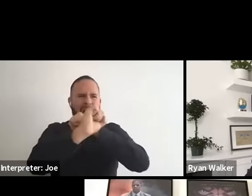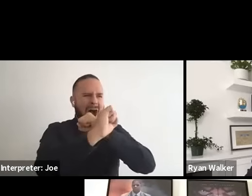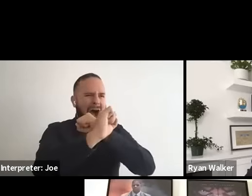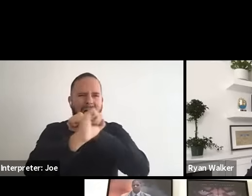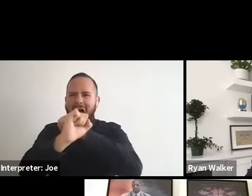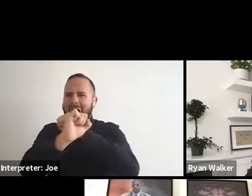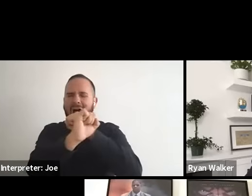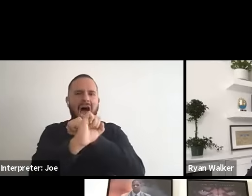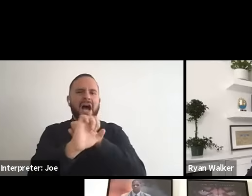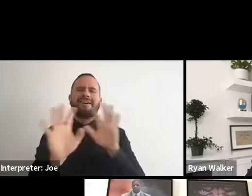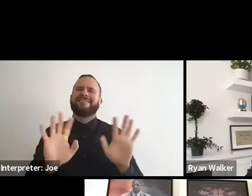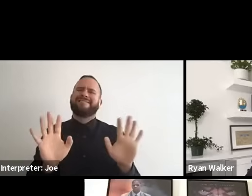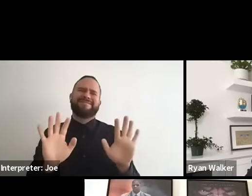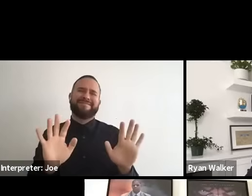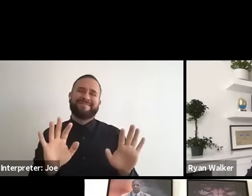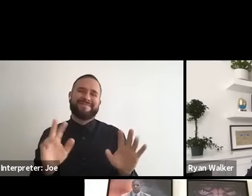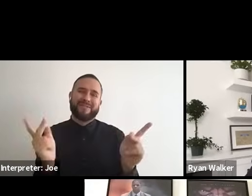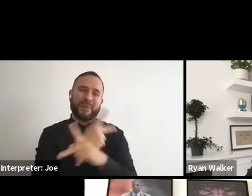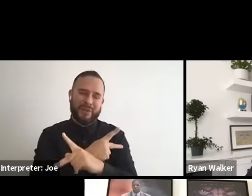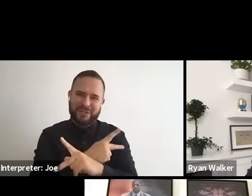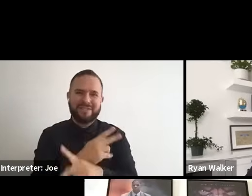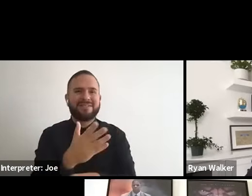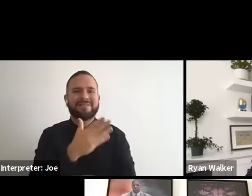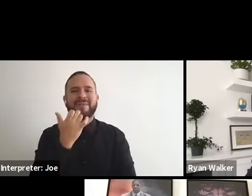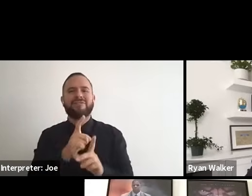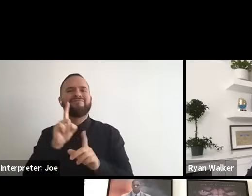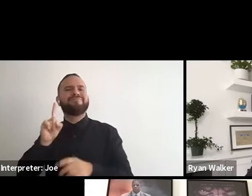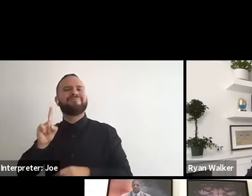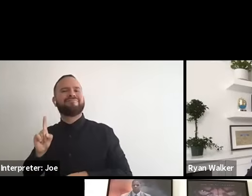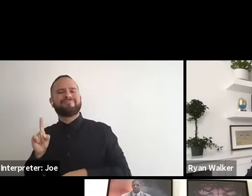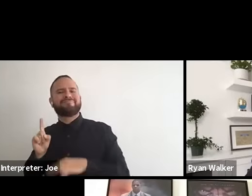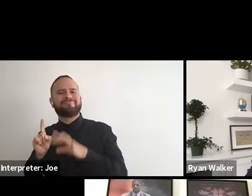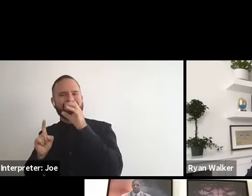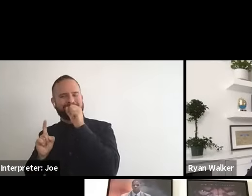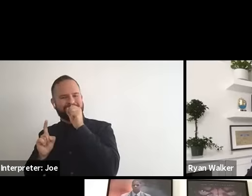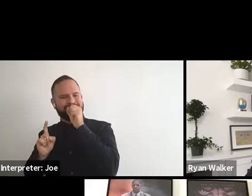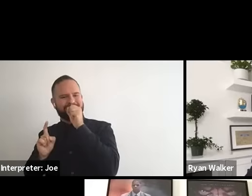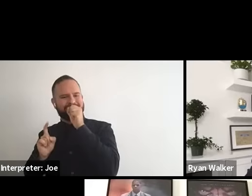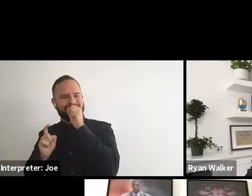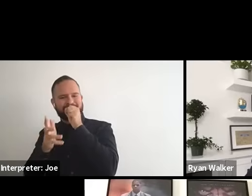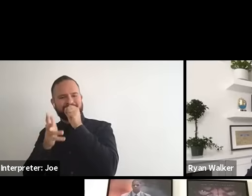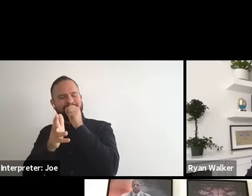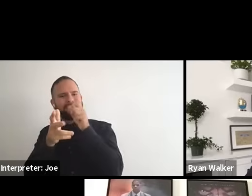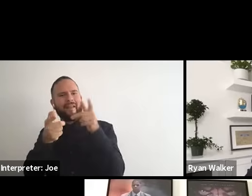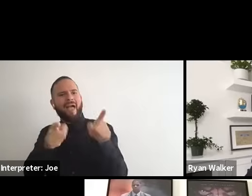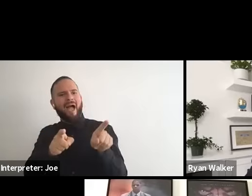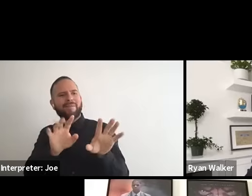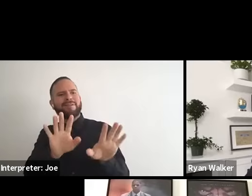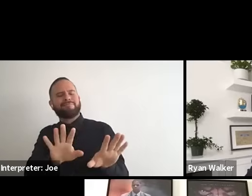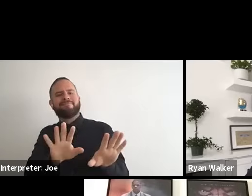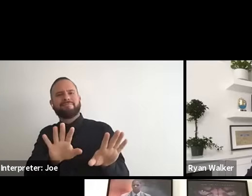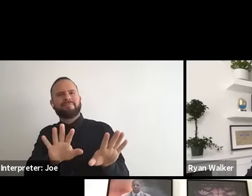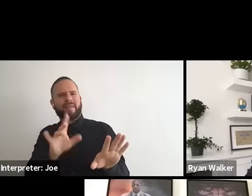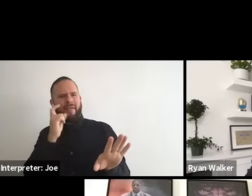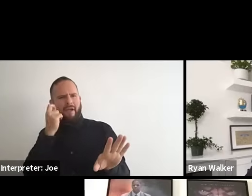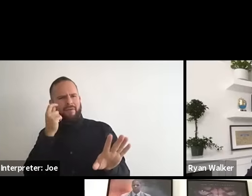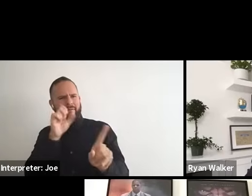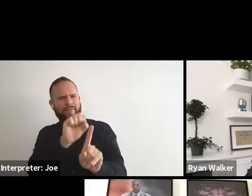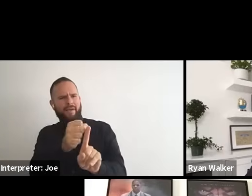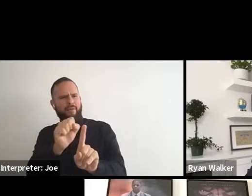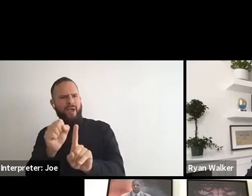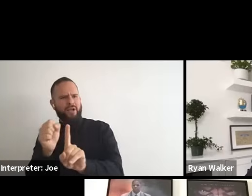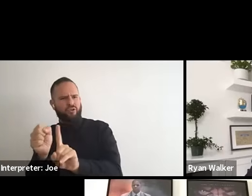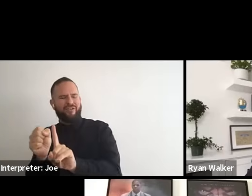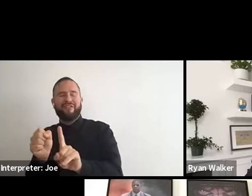truth without understanding and realizing the depth of the situation that they're in. And a lot of people make it a